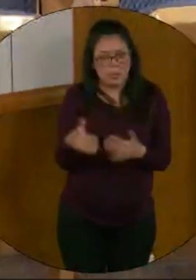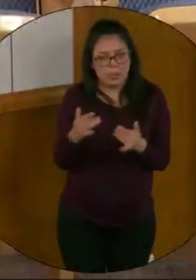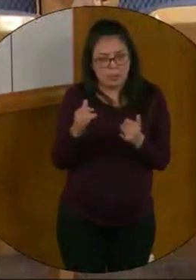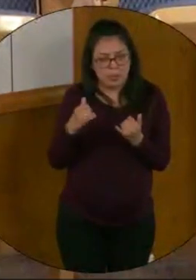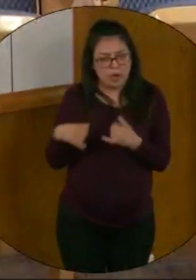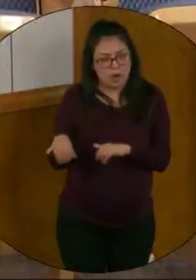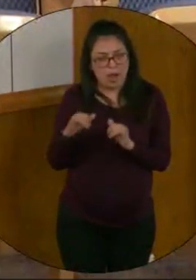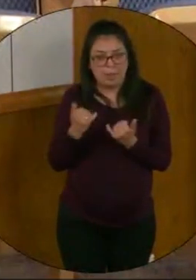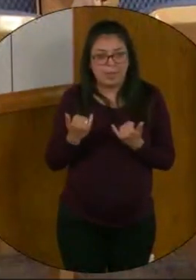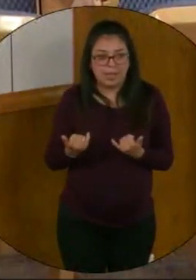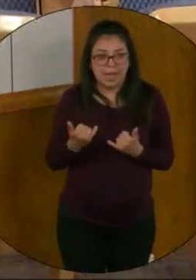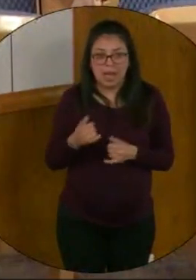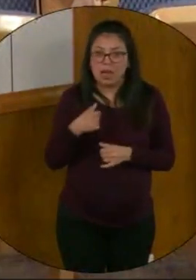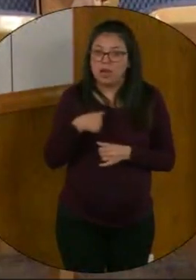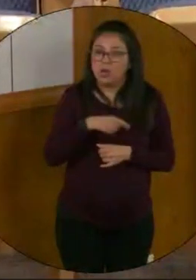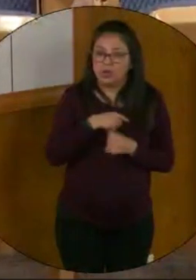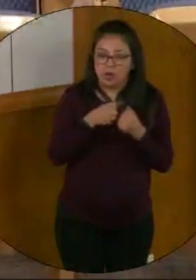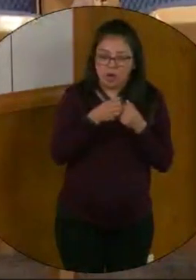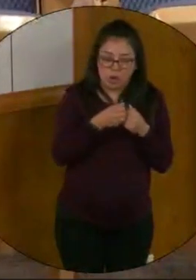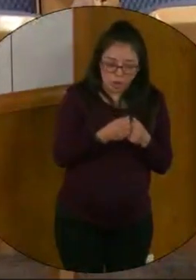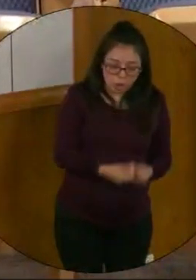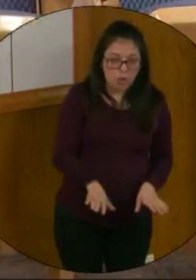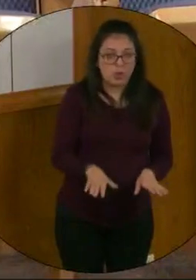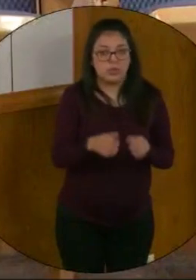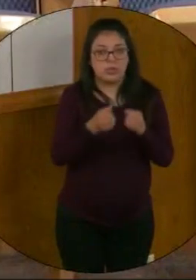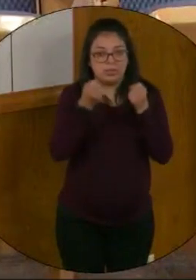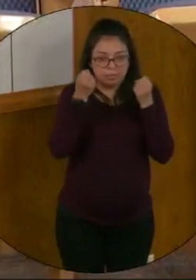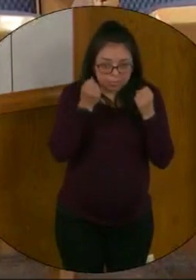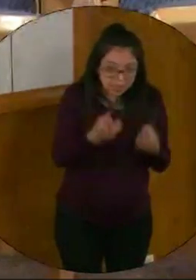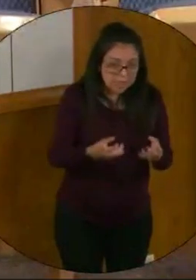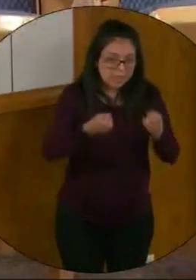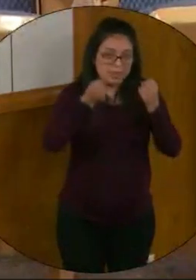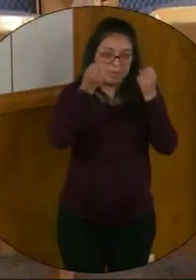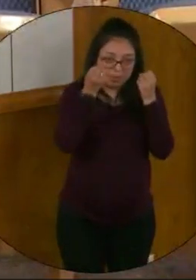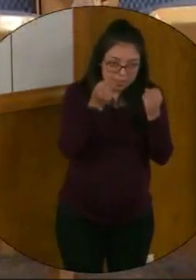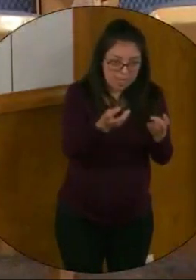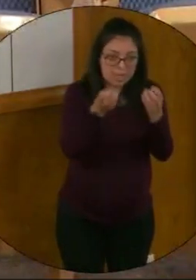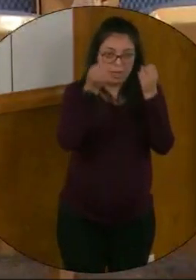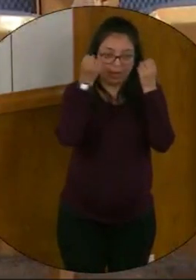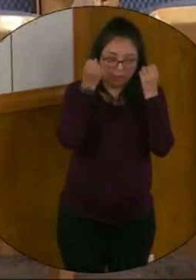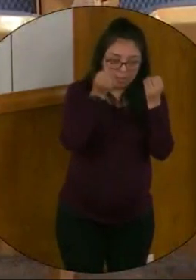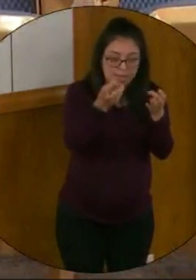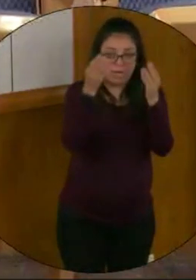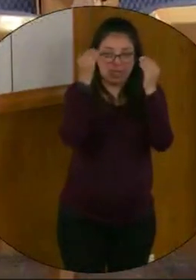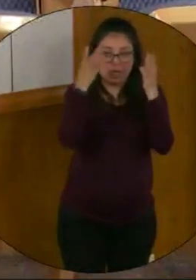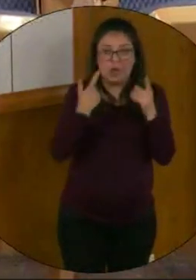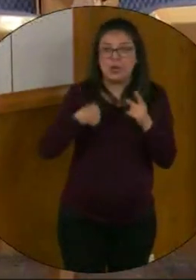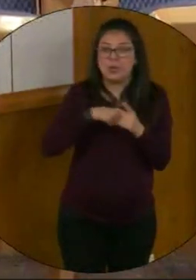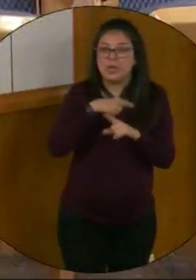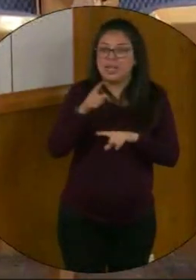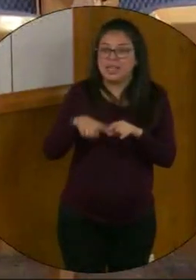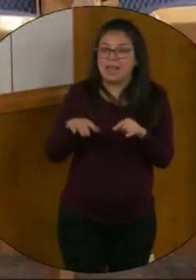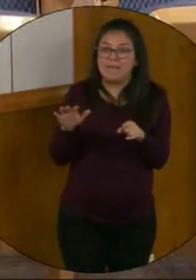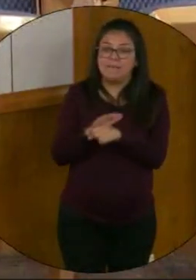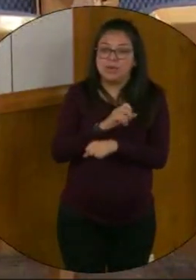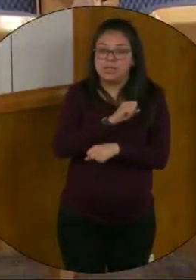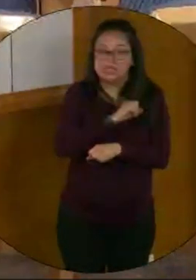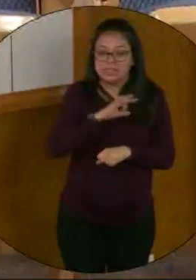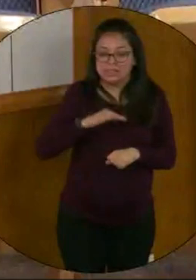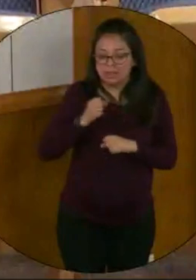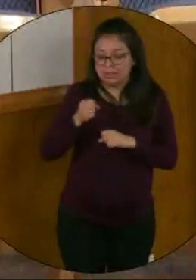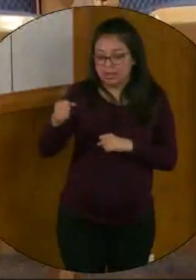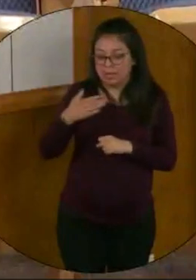at this point. We're losing hundreds upon hundreds upon hundreds of teachers. We can't even fully staff my summer